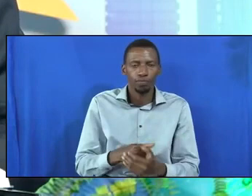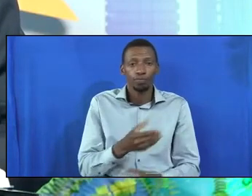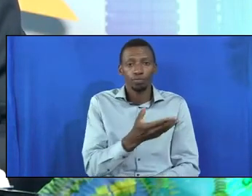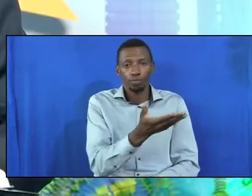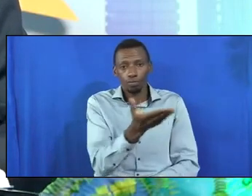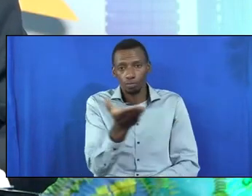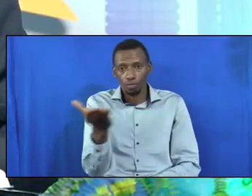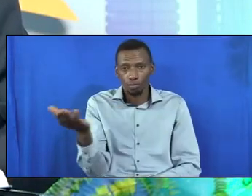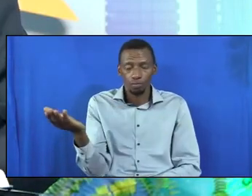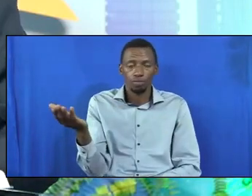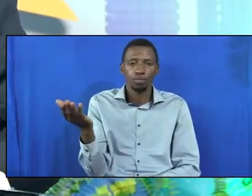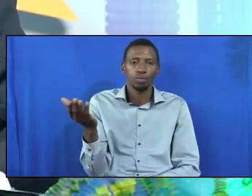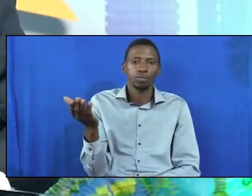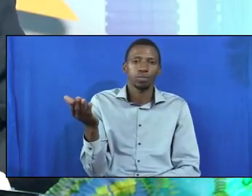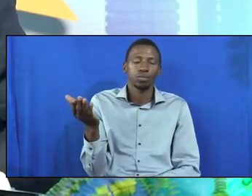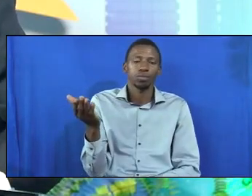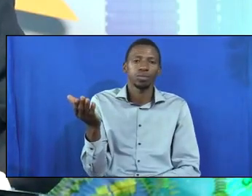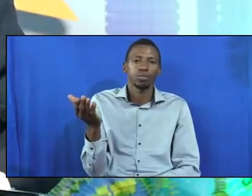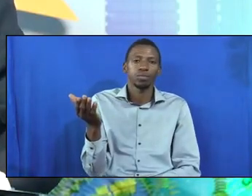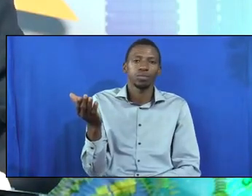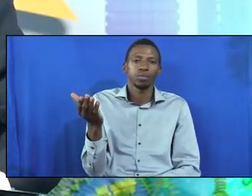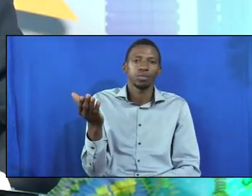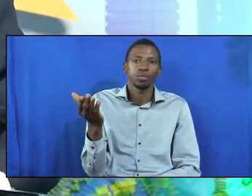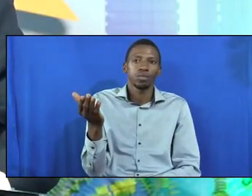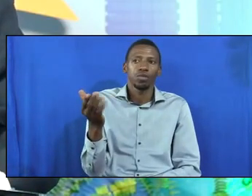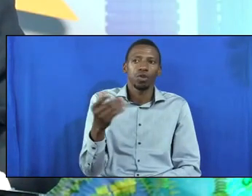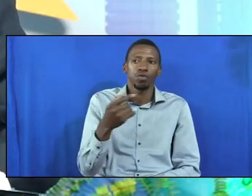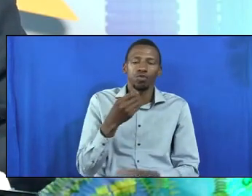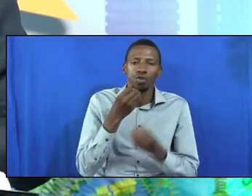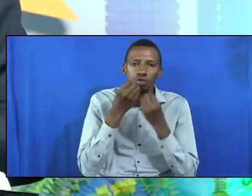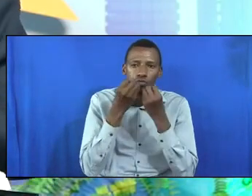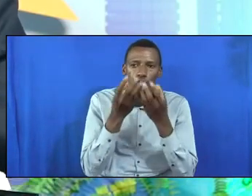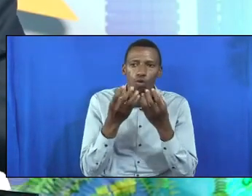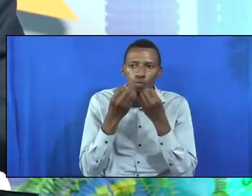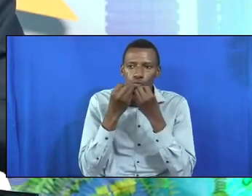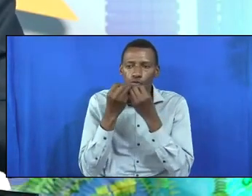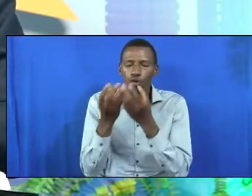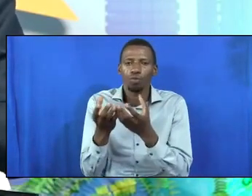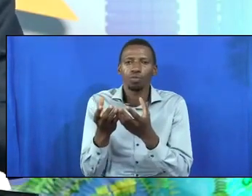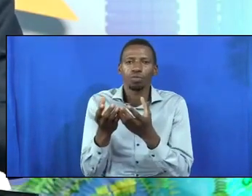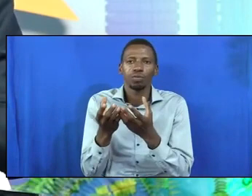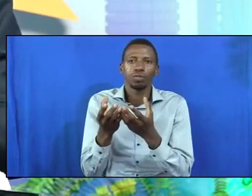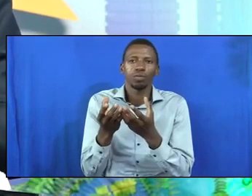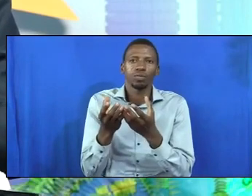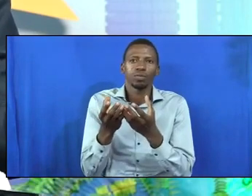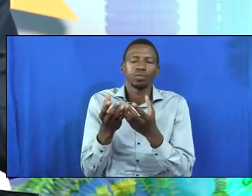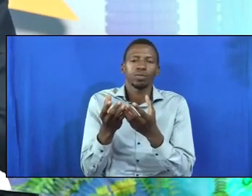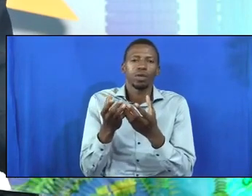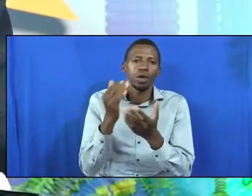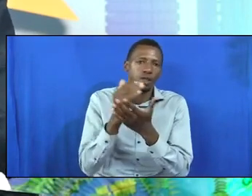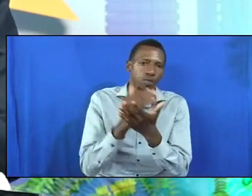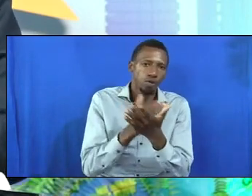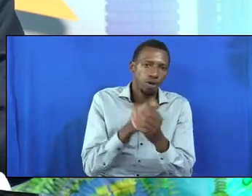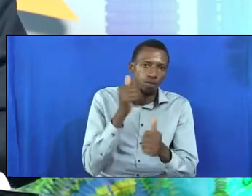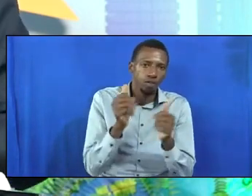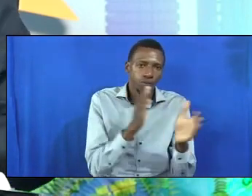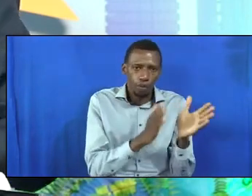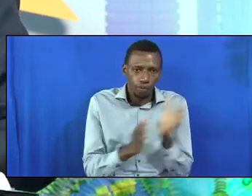you take advantage of the bonus programs that were prepared by this New Life Church here in